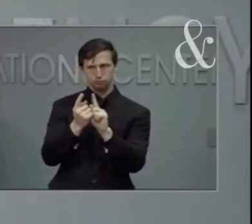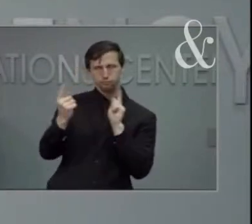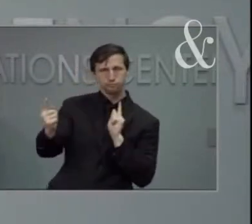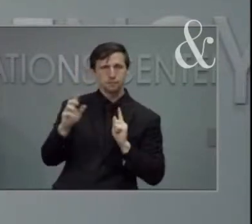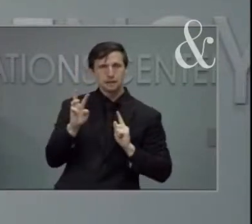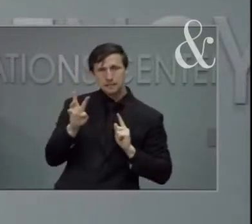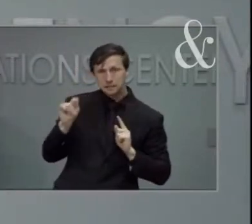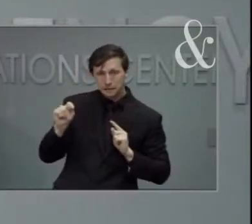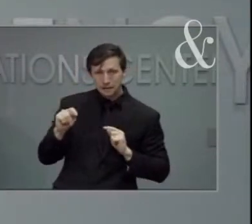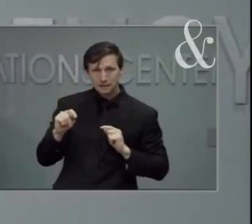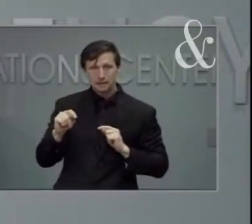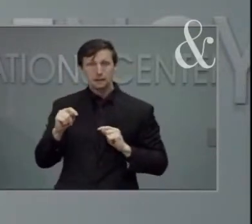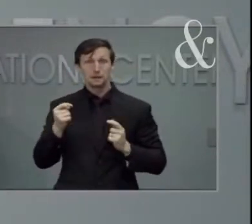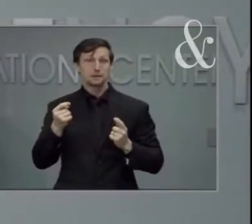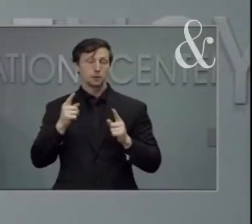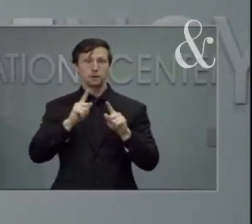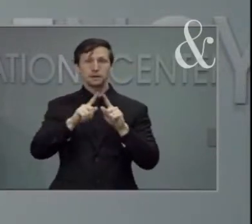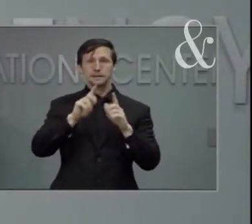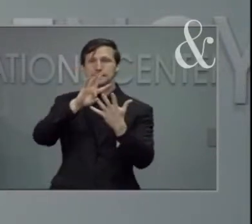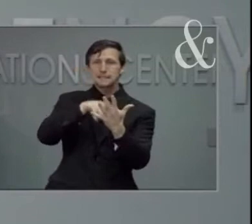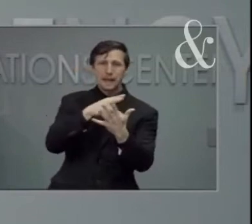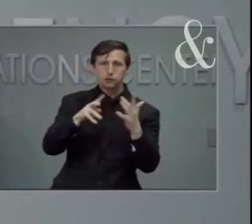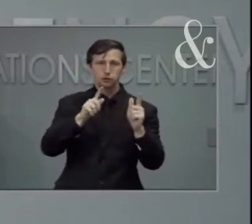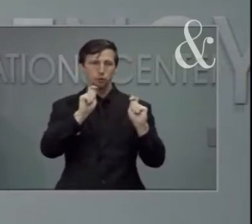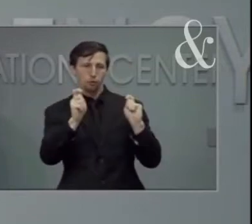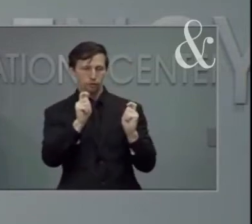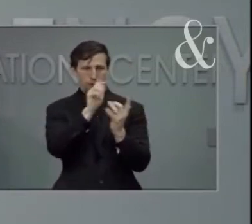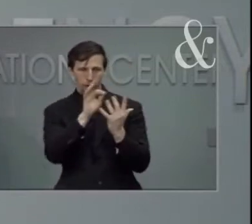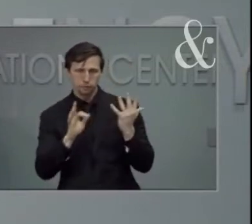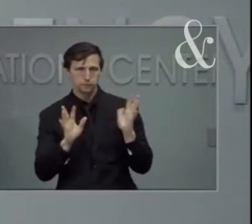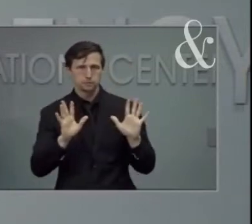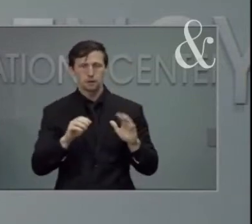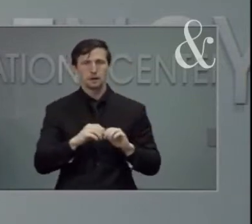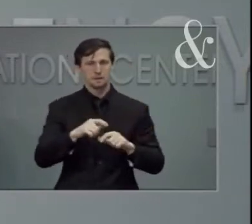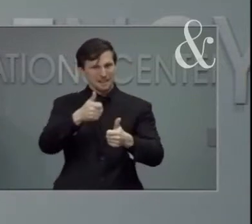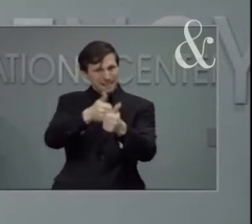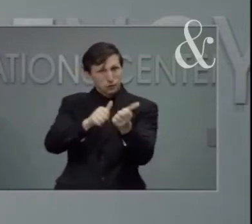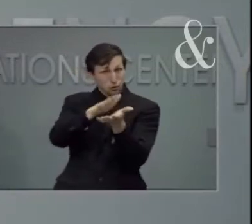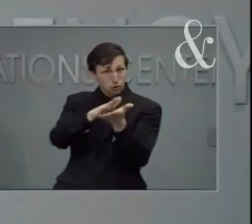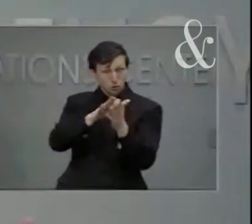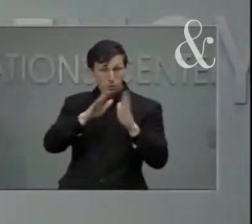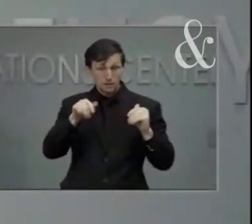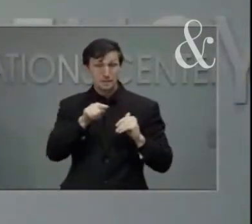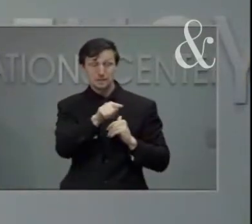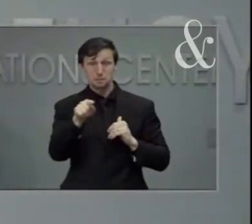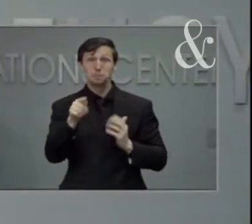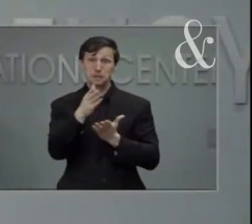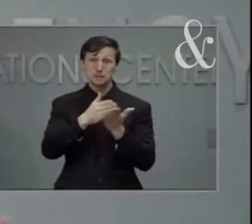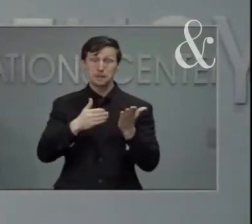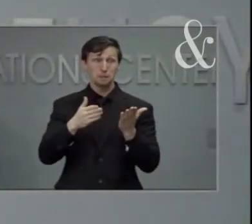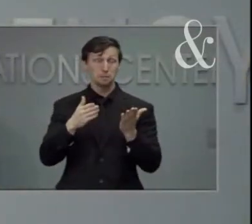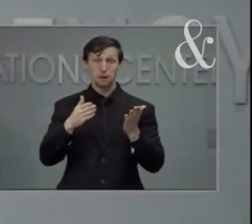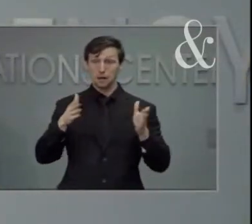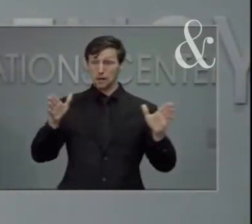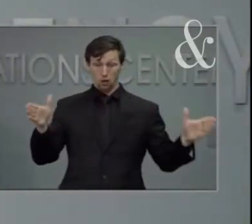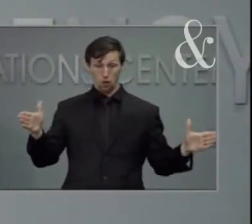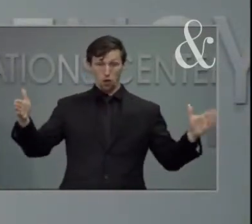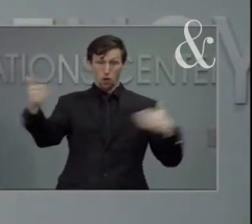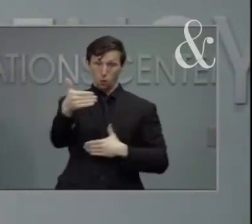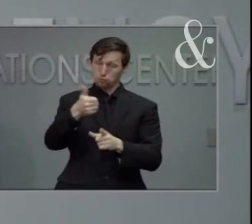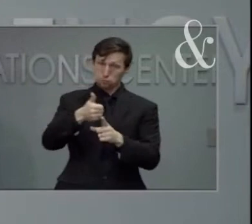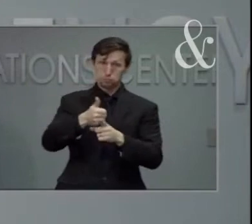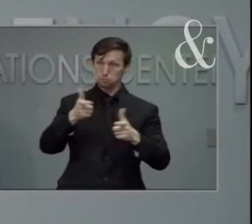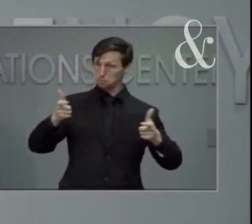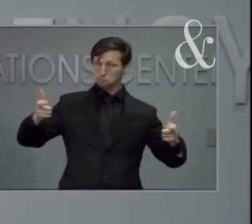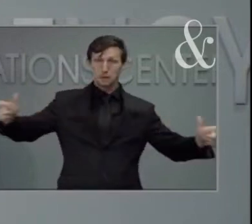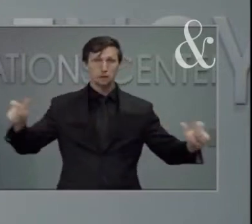doing some kids in different cohorts. But depending on the school district, if your classrooms are larger and you're able to spread out, or if